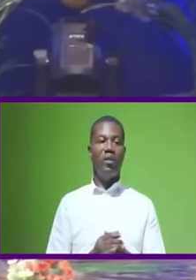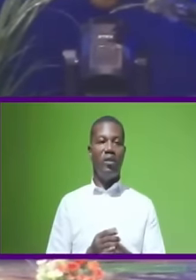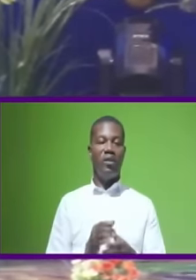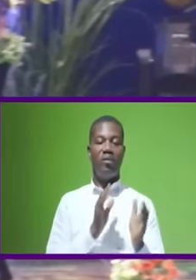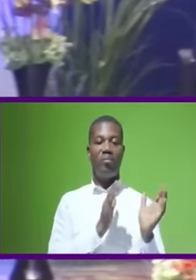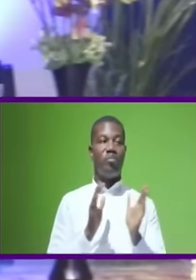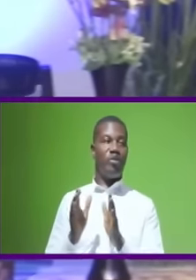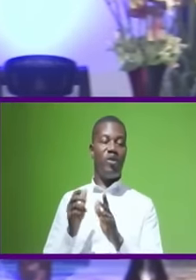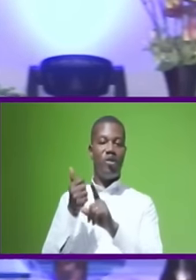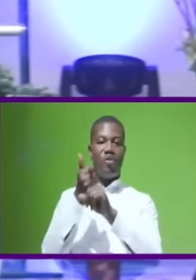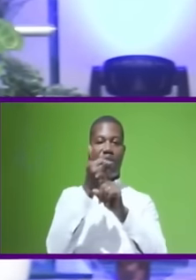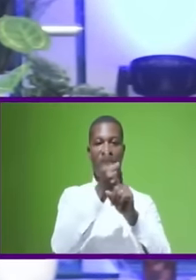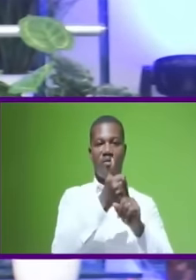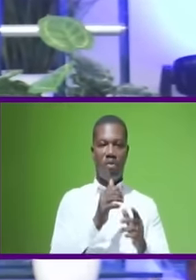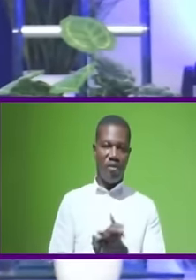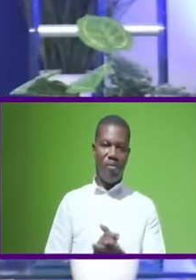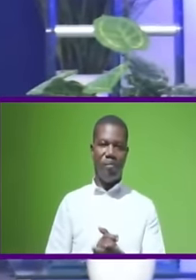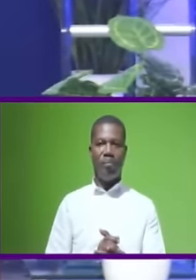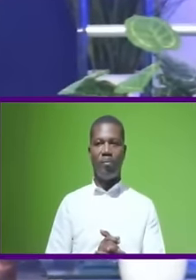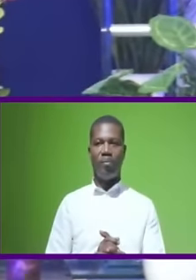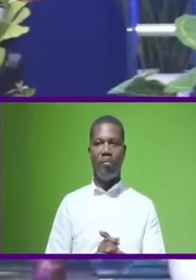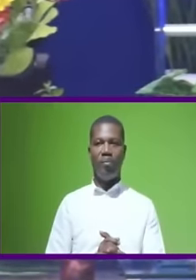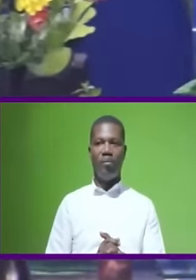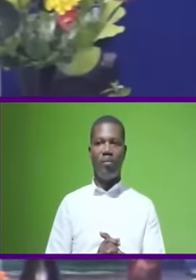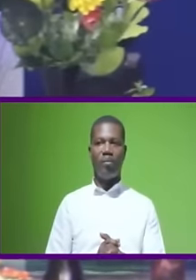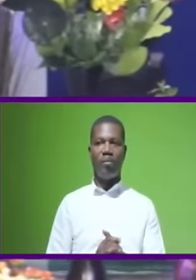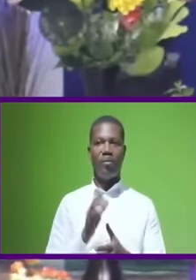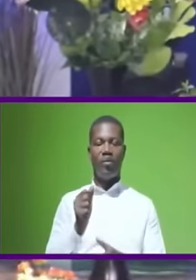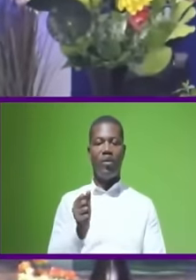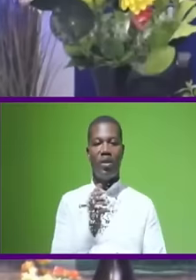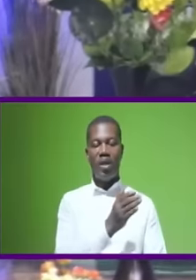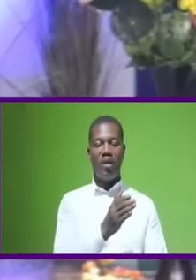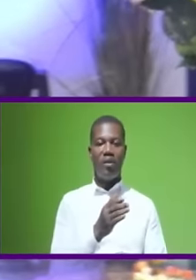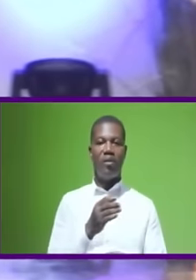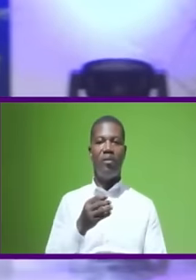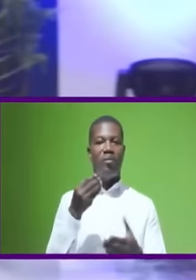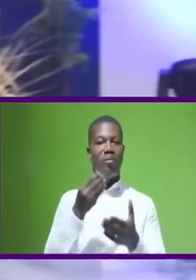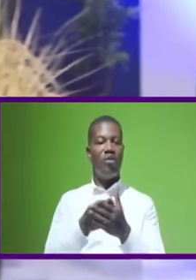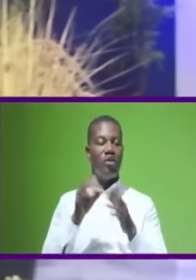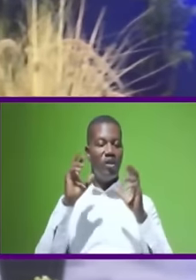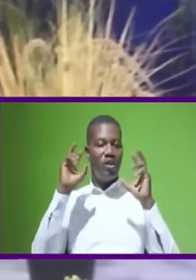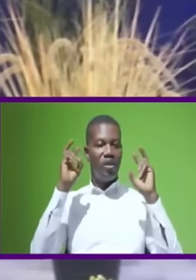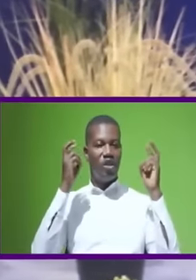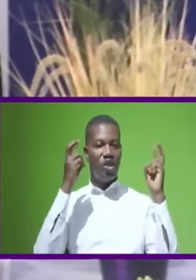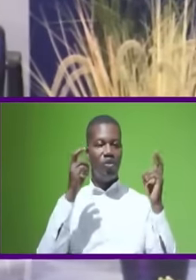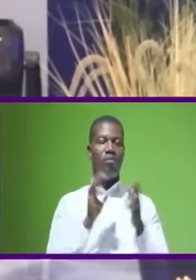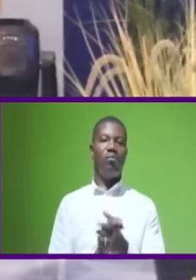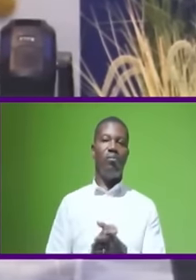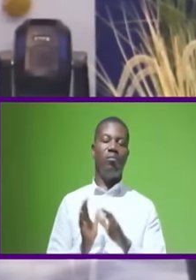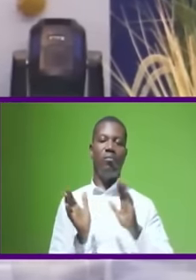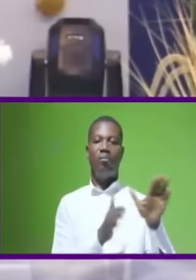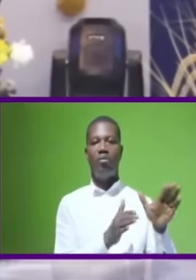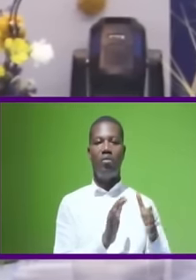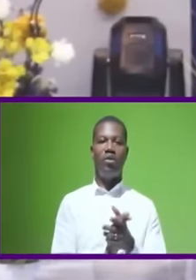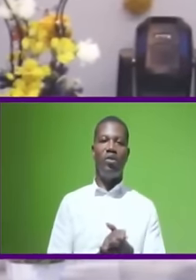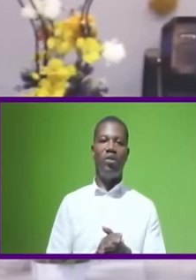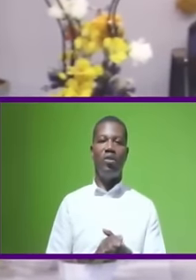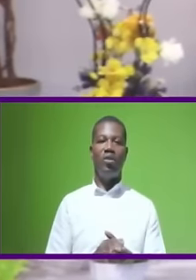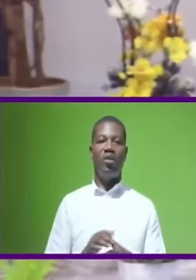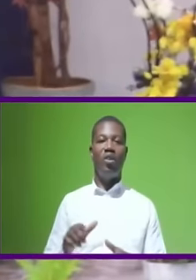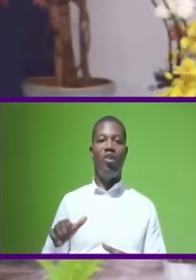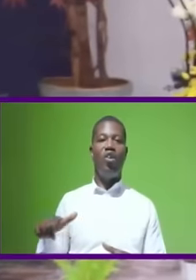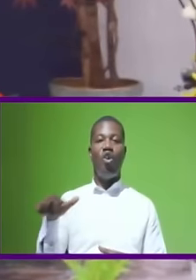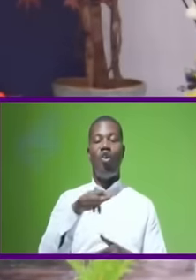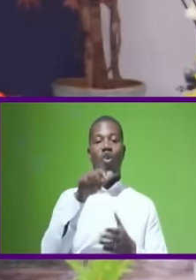So I want you to use today to consecrate yourself. Do away with agenda bebra